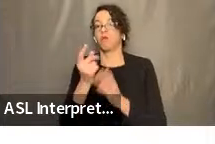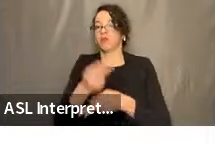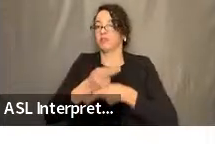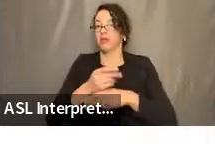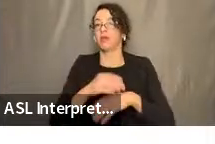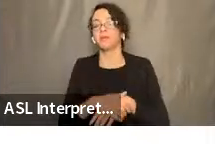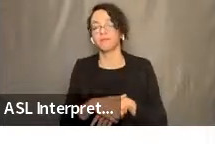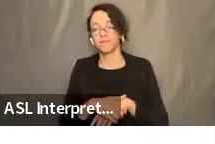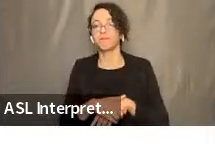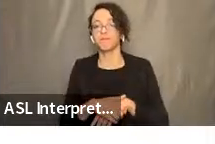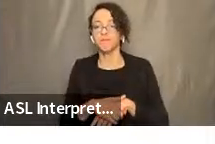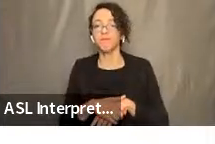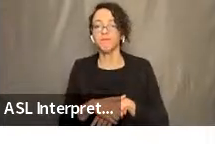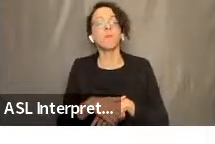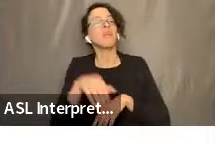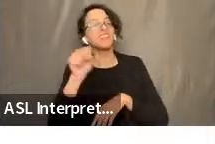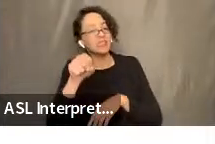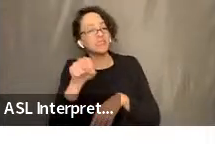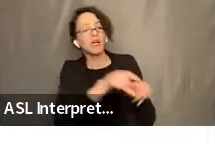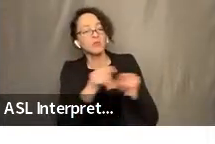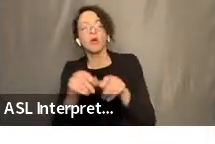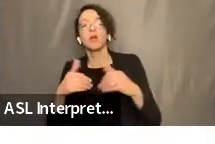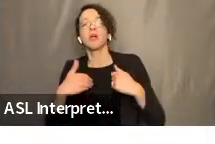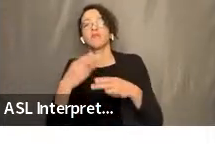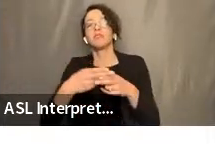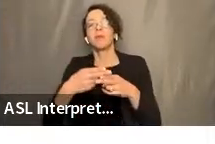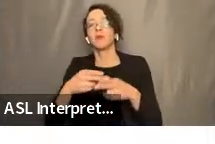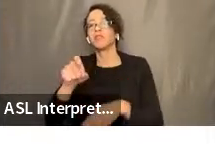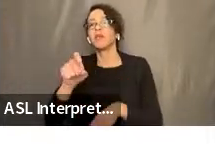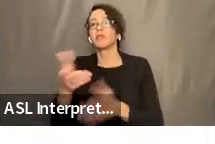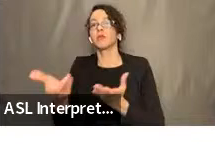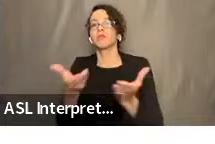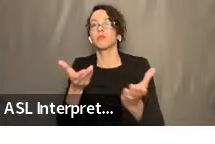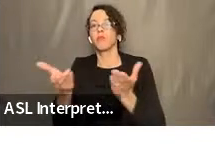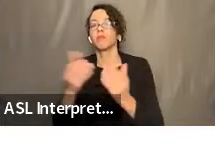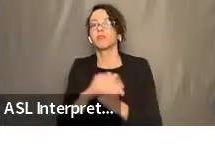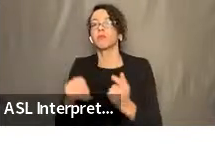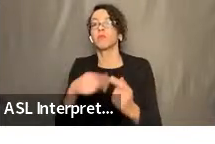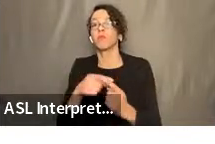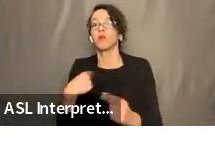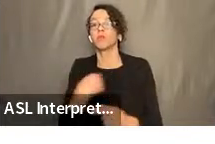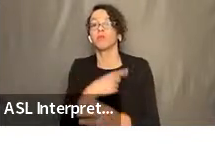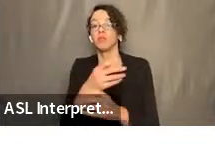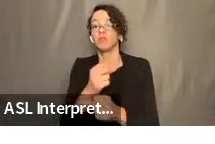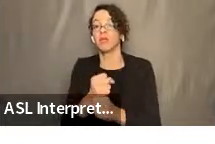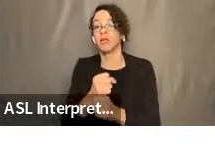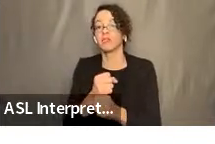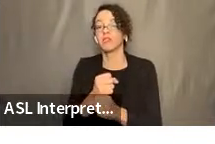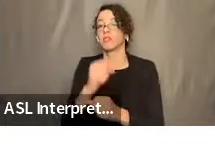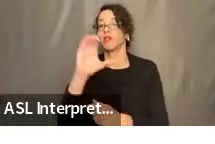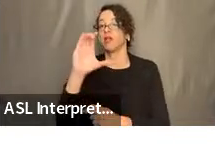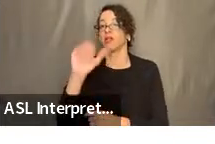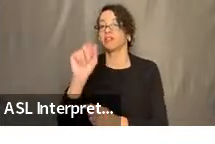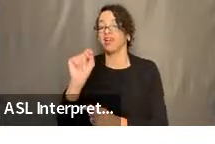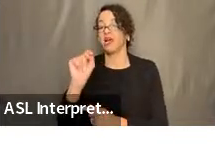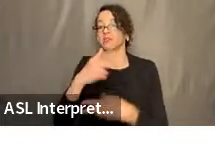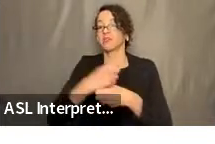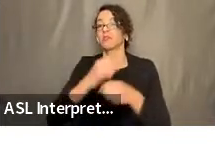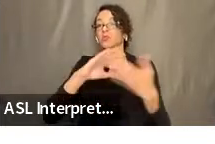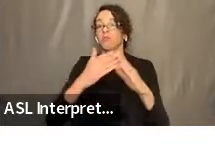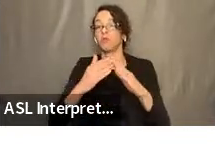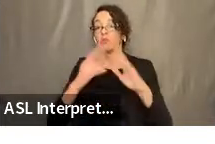temporary necessary services. Will we get something like CAT, Community Assessment and Treatment, in